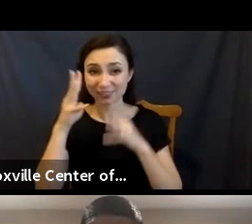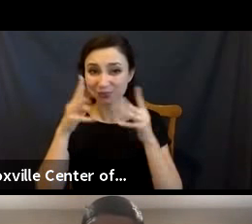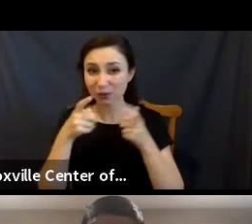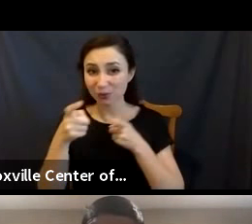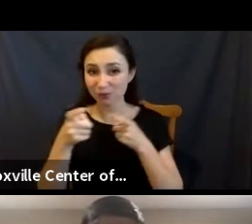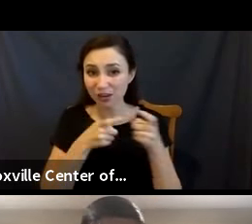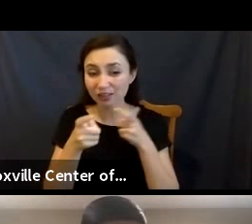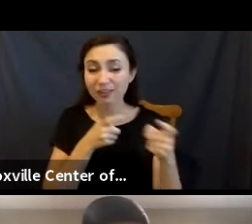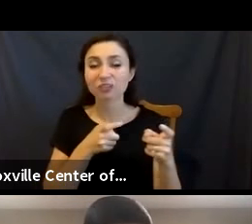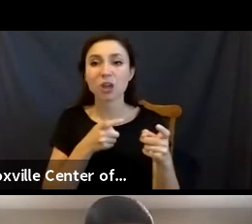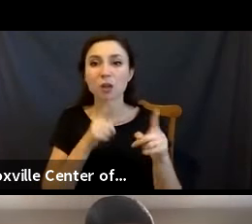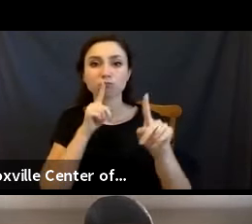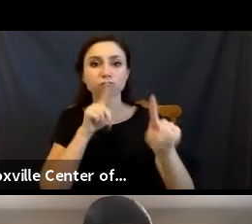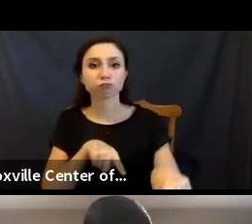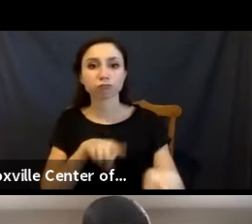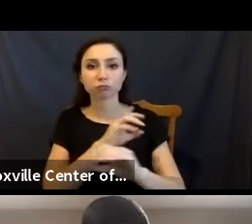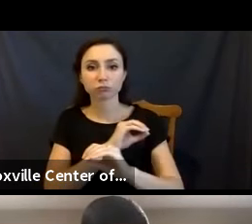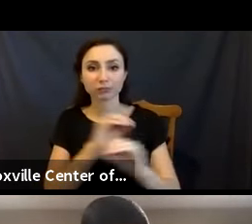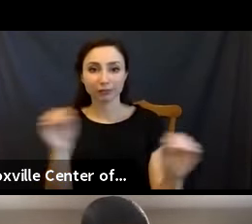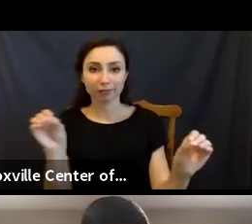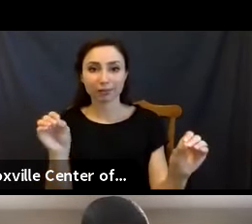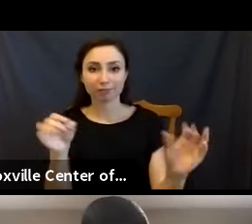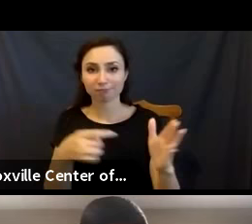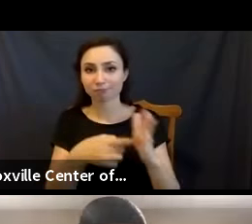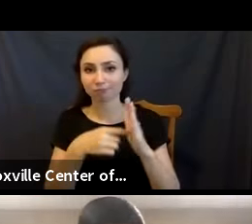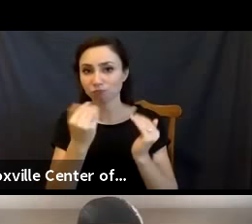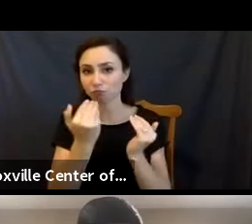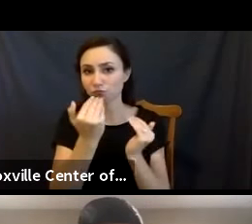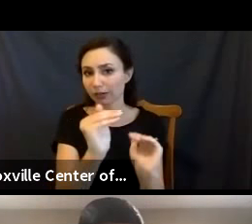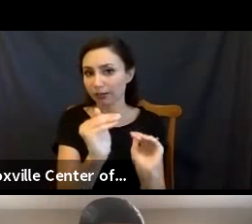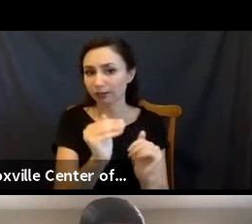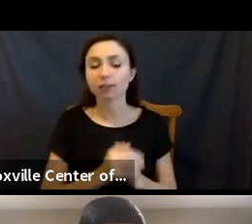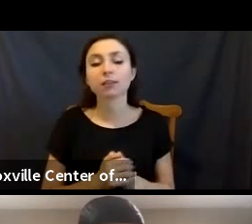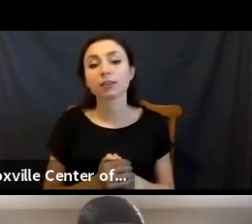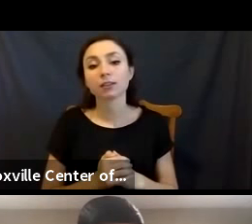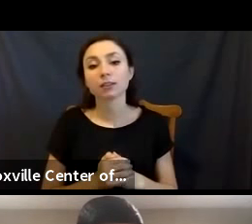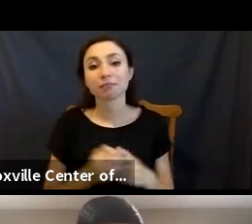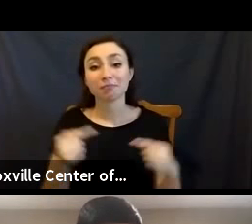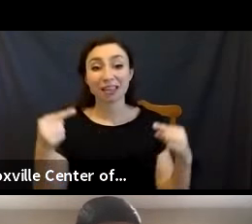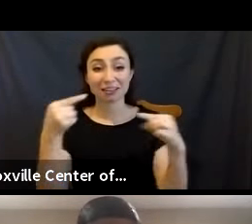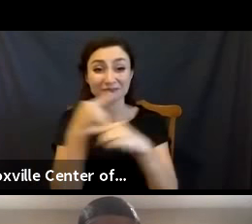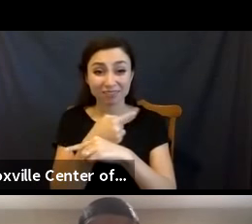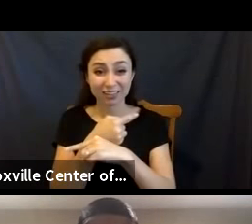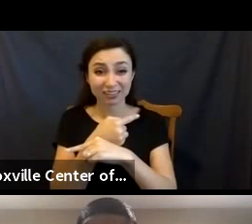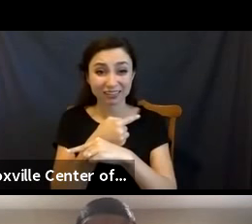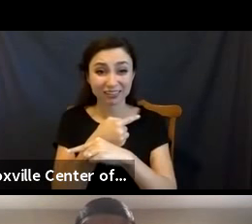regulation or an ordinance or anything else that conflicts directly with state law.